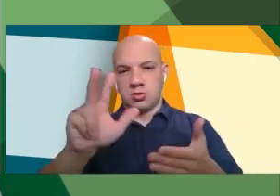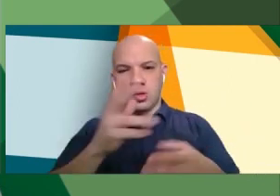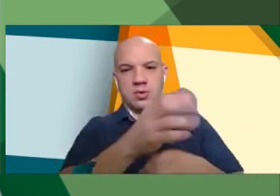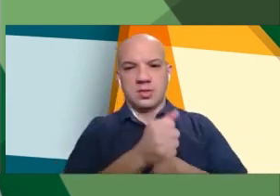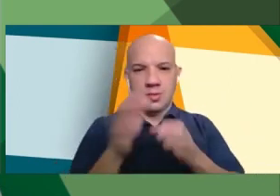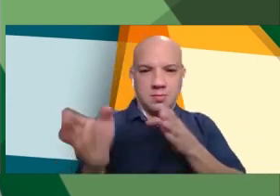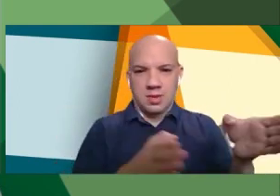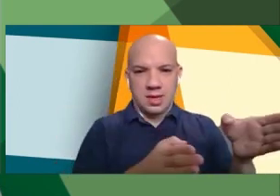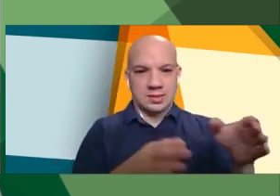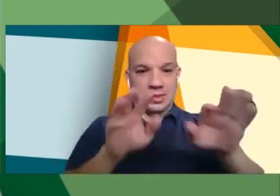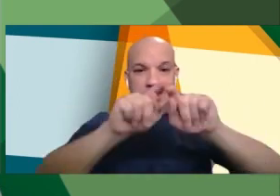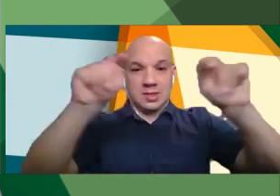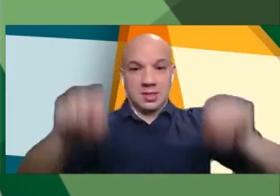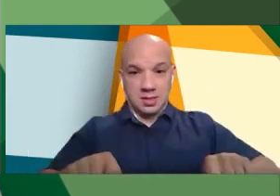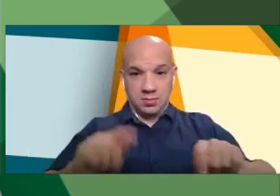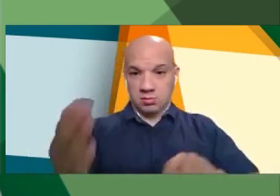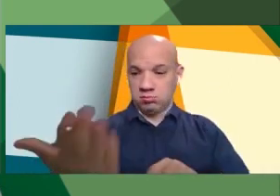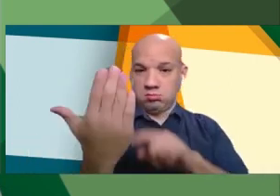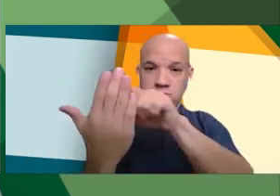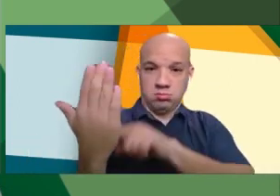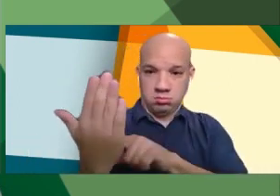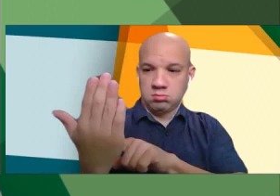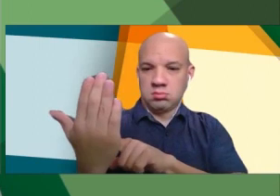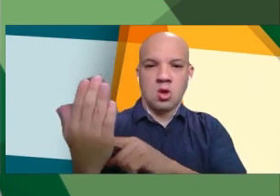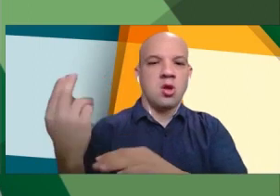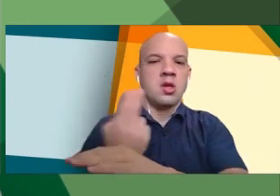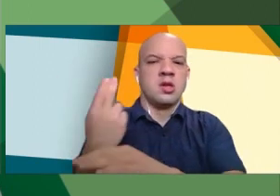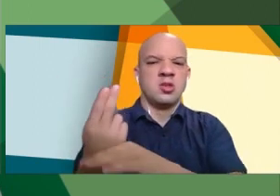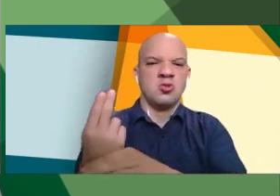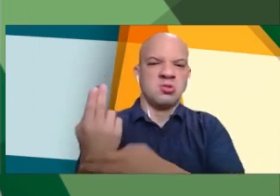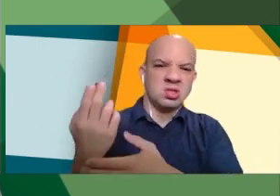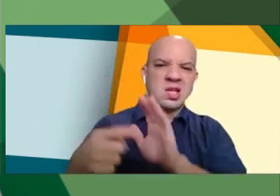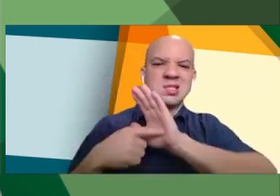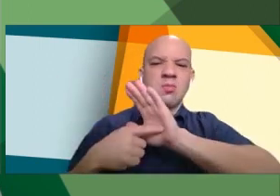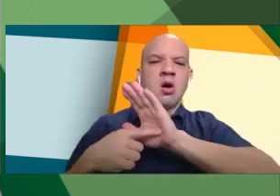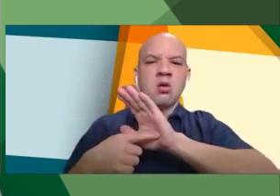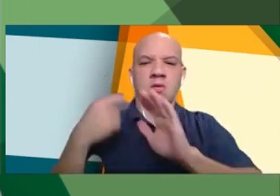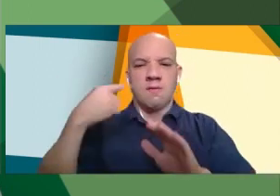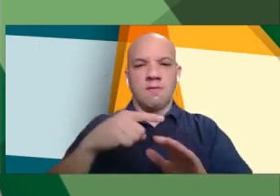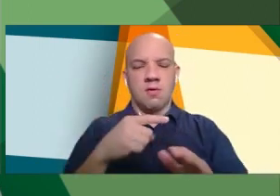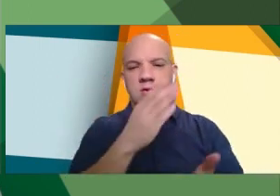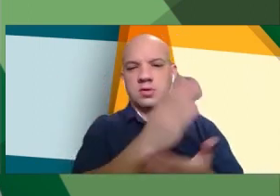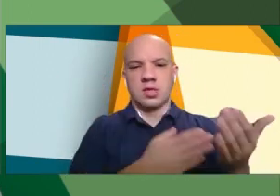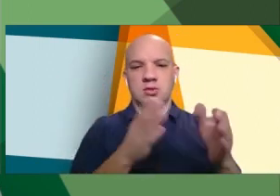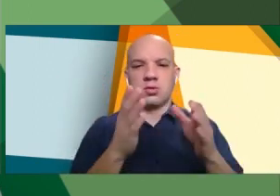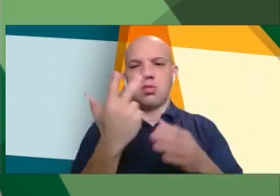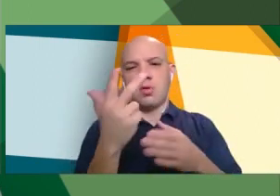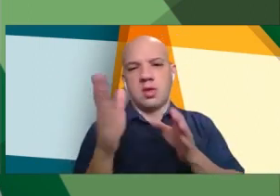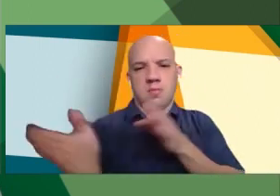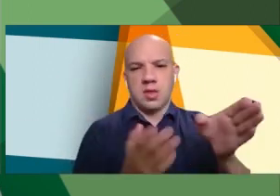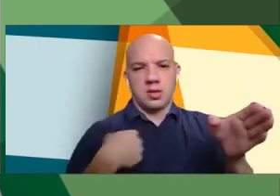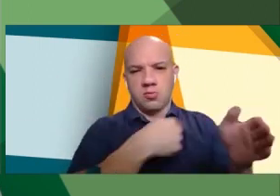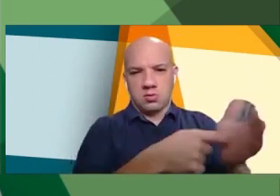you can use as a model for that Section 3 plan that we